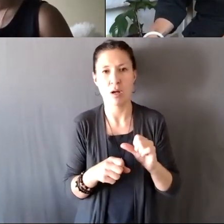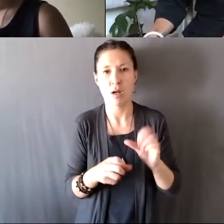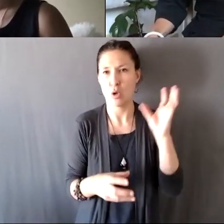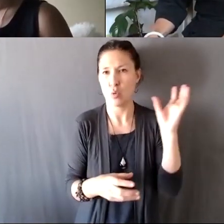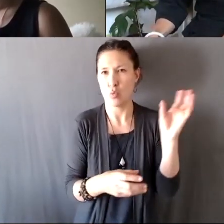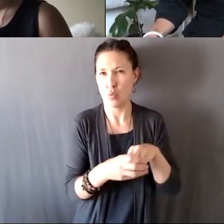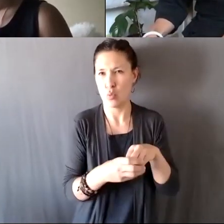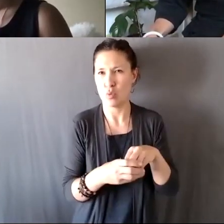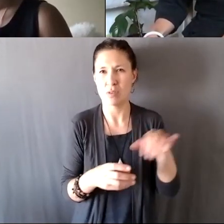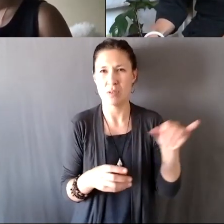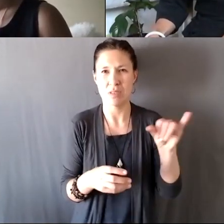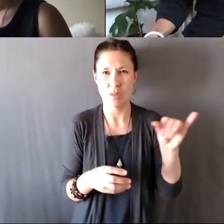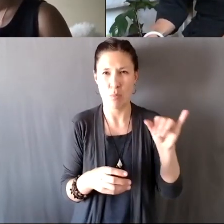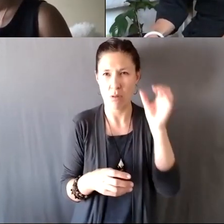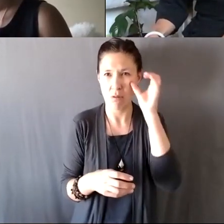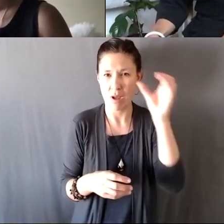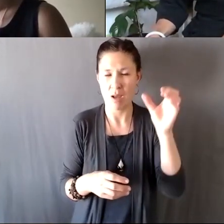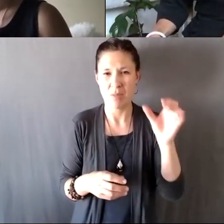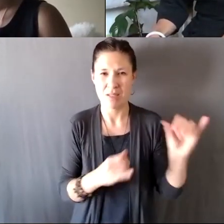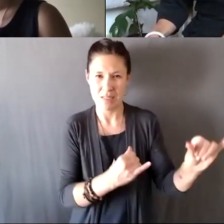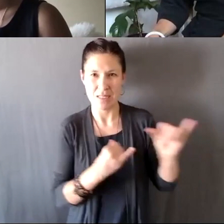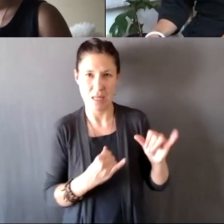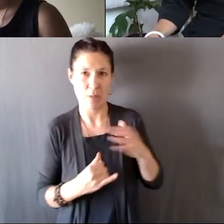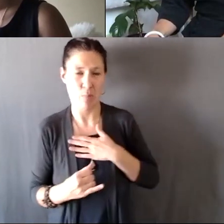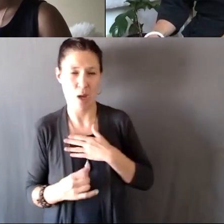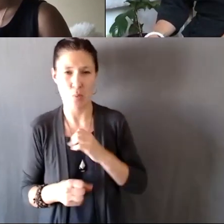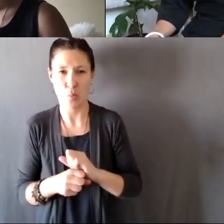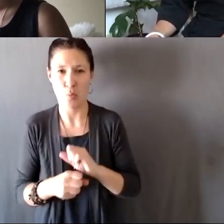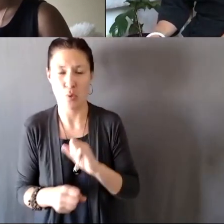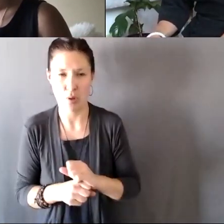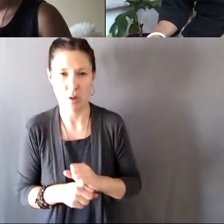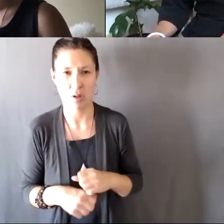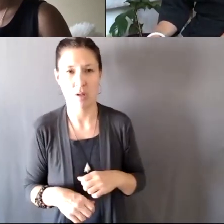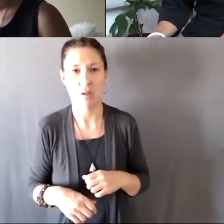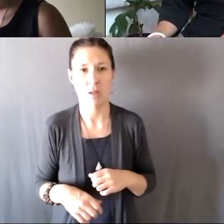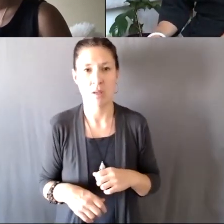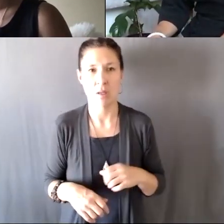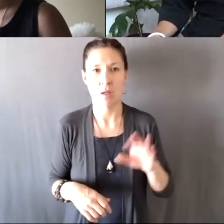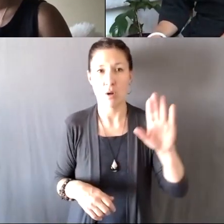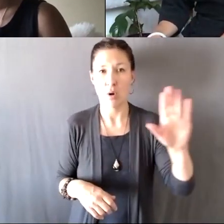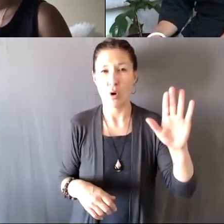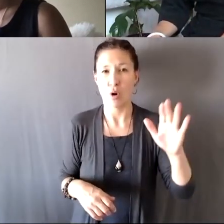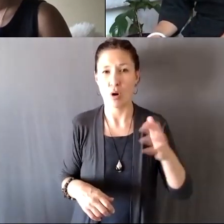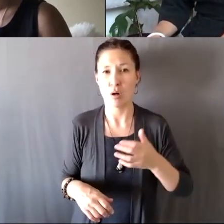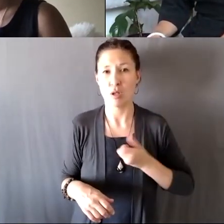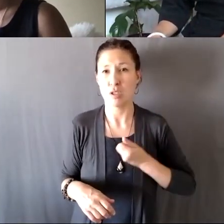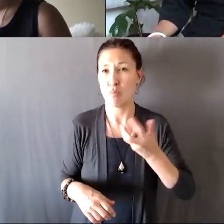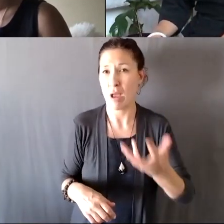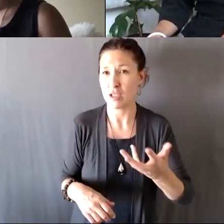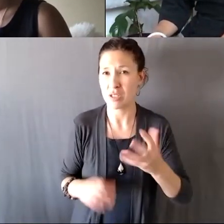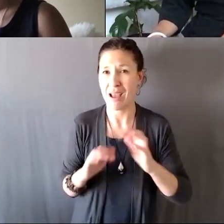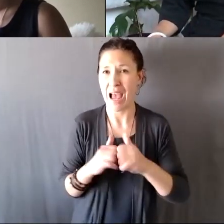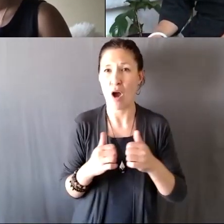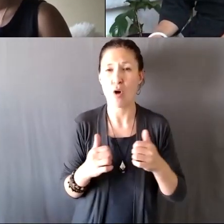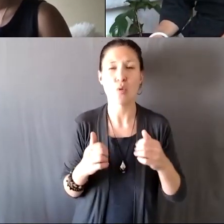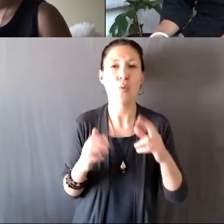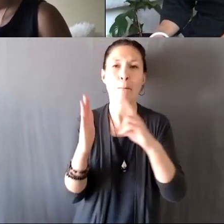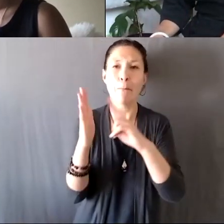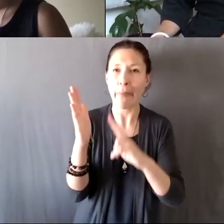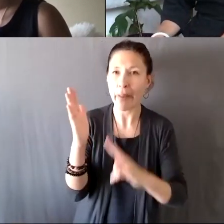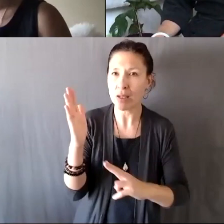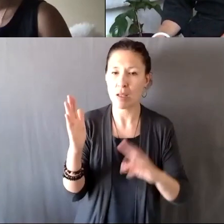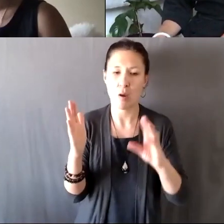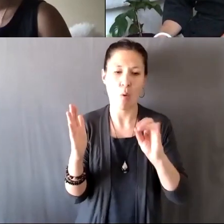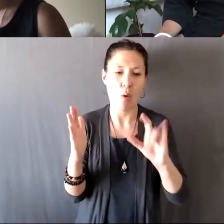work. Her focus, though, and her form of expression at the moment is through oil painting, but it's the